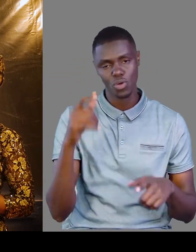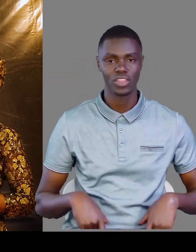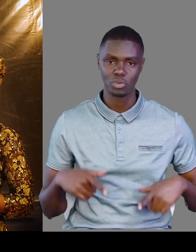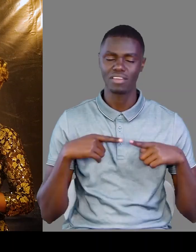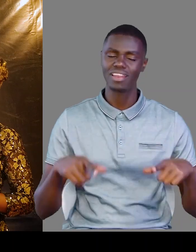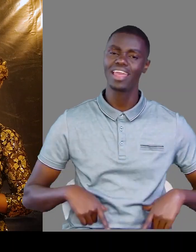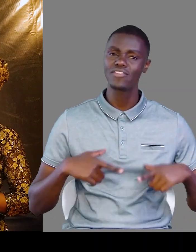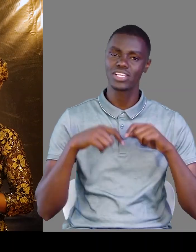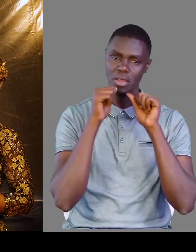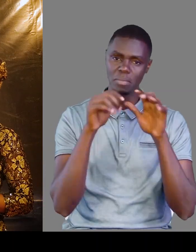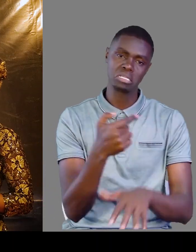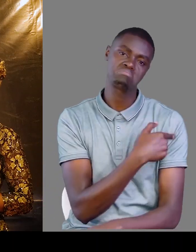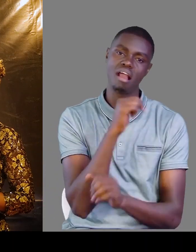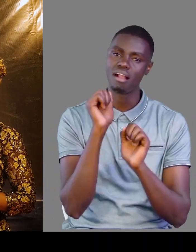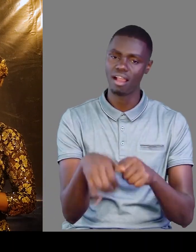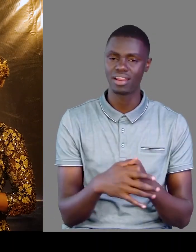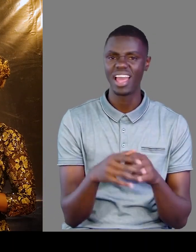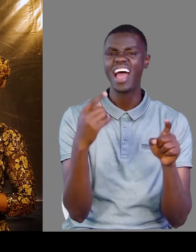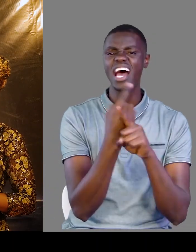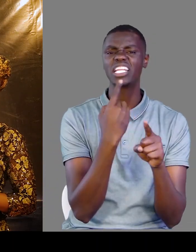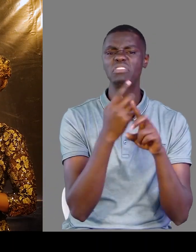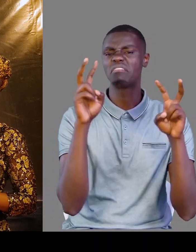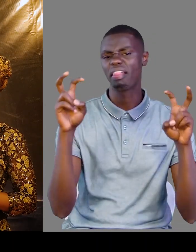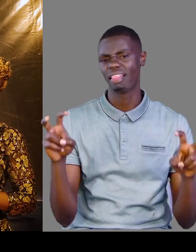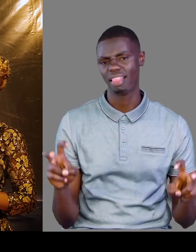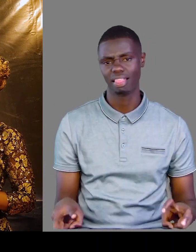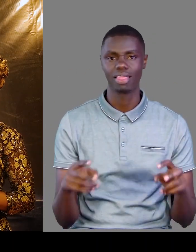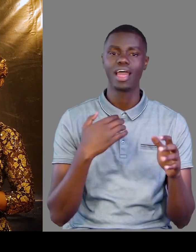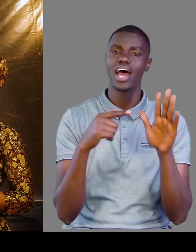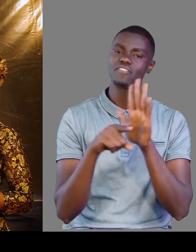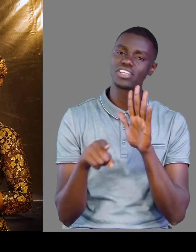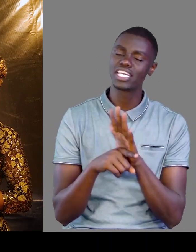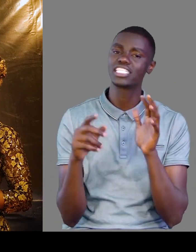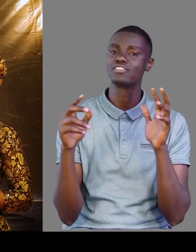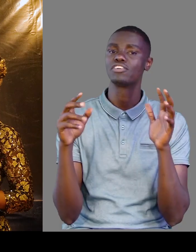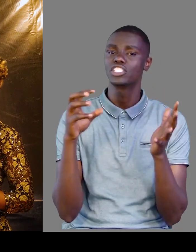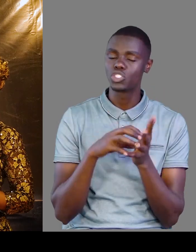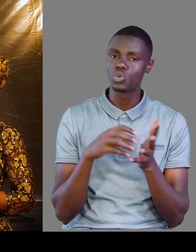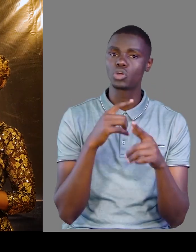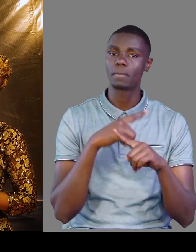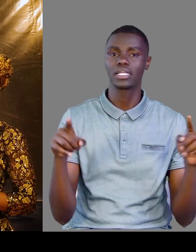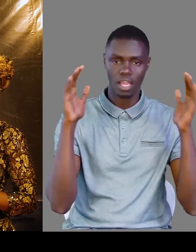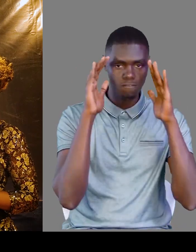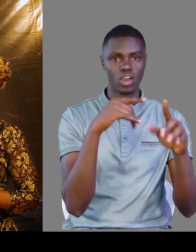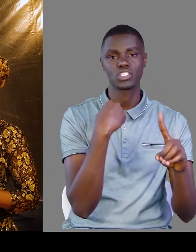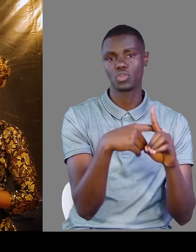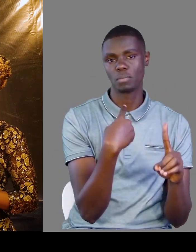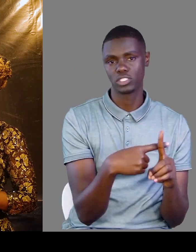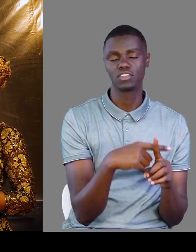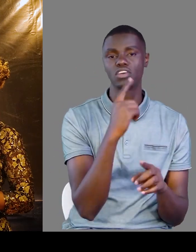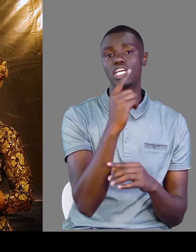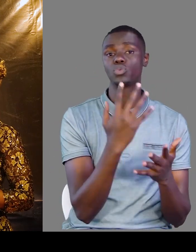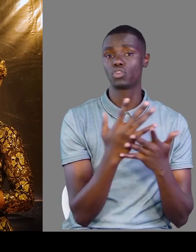can get treated, and many other issues. They're always a negative situation, but if you just count your blessings and look more positively, I think it's one